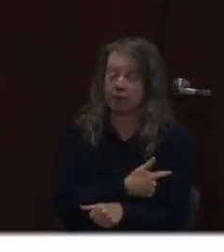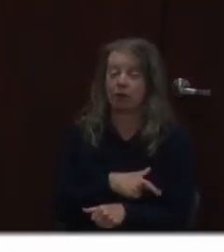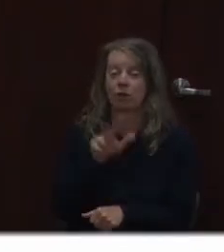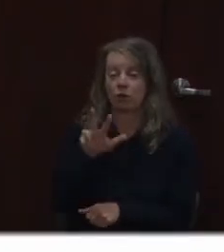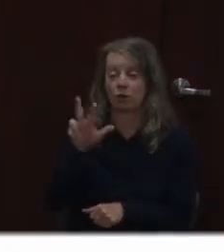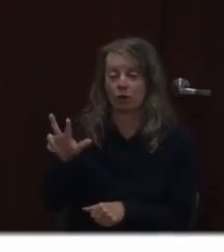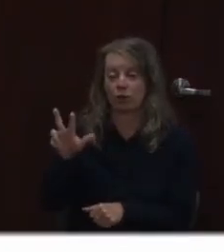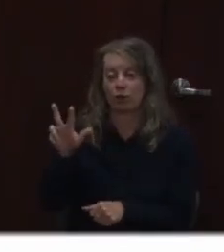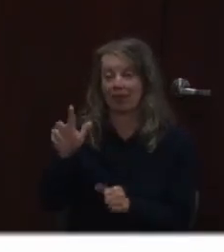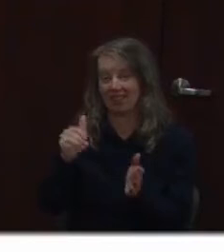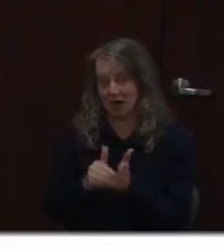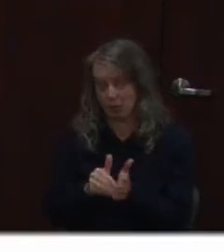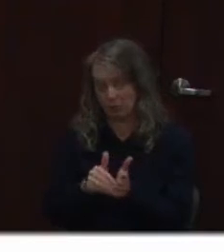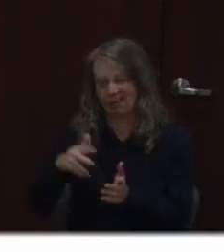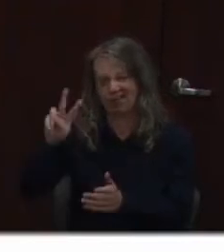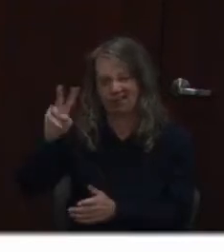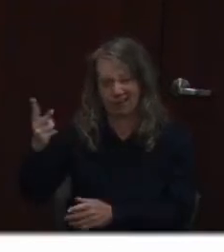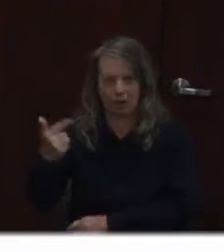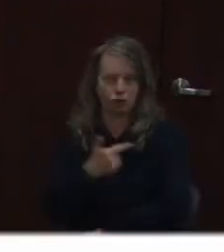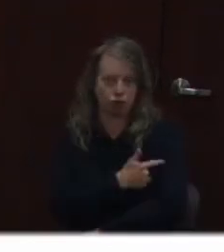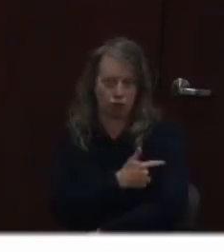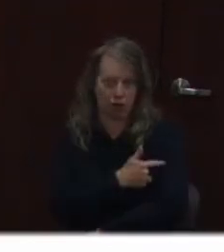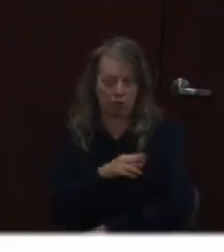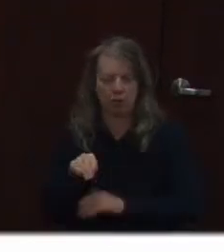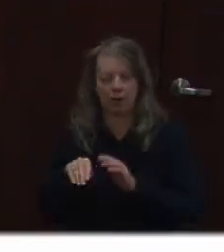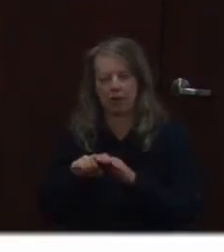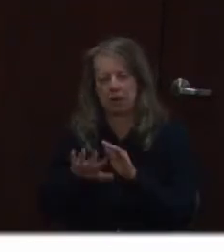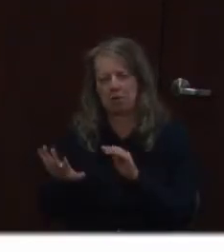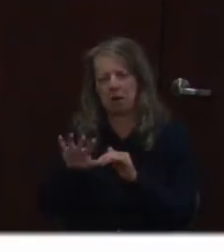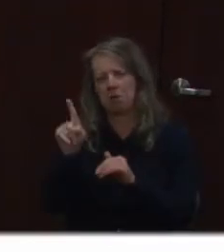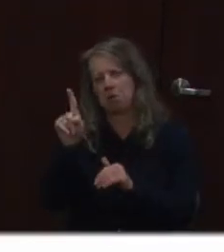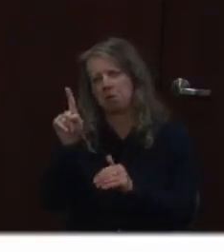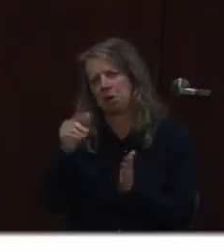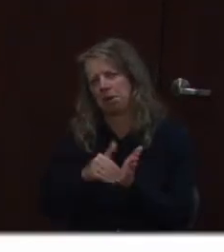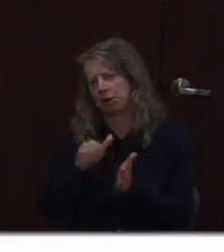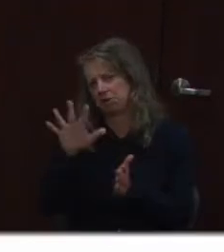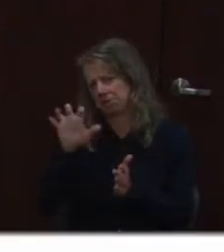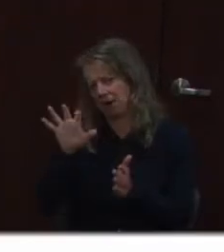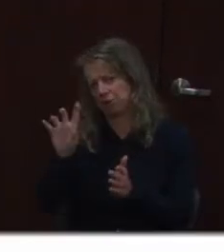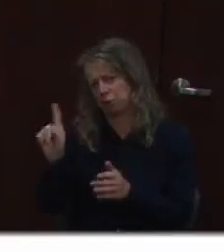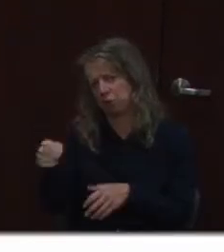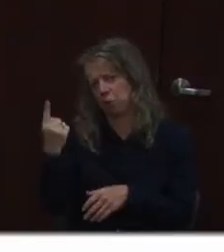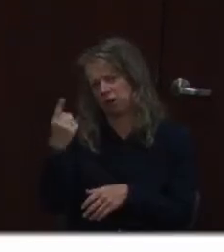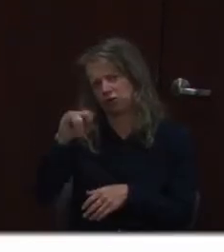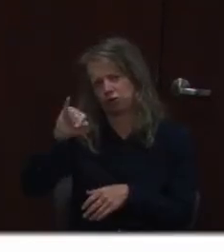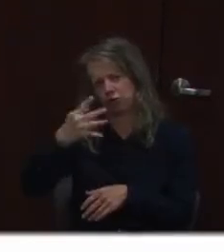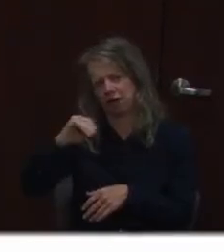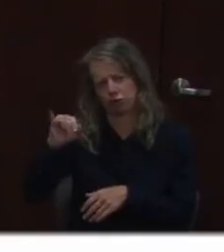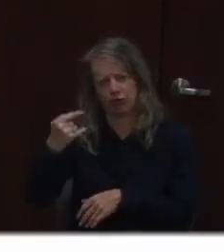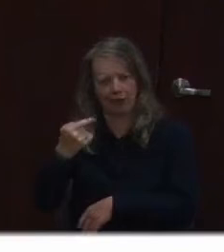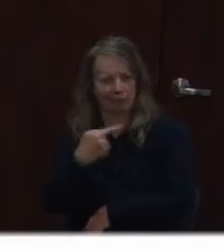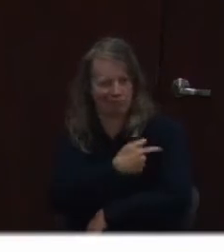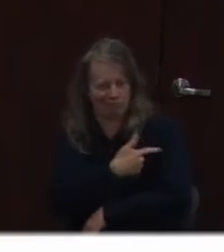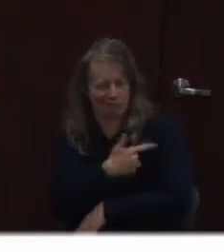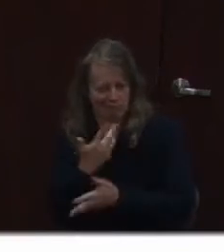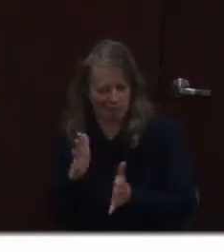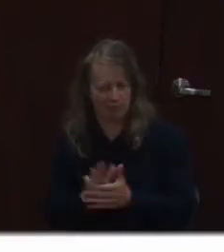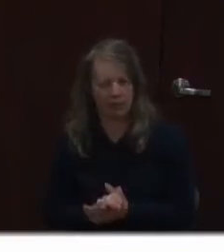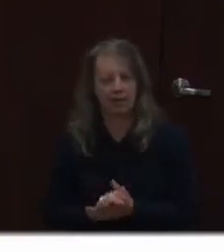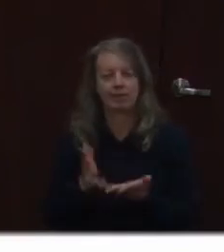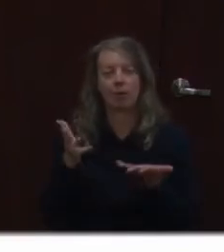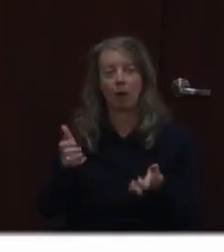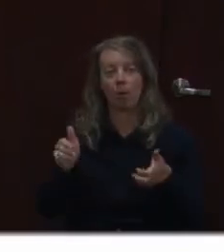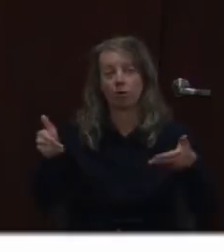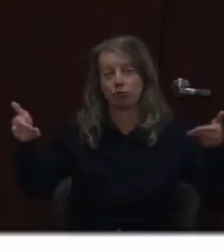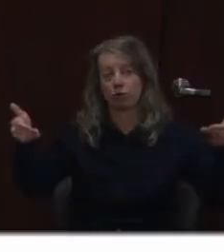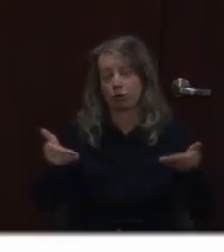33,000 being second doses, and just under 1,500 being the single shot doses. So I did want to reintroduce you